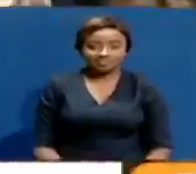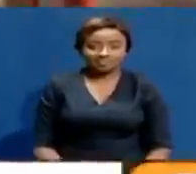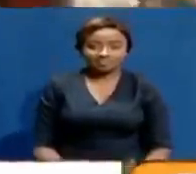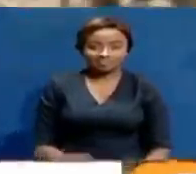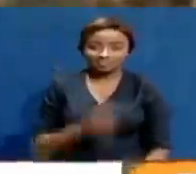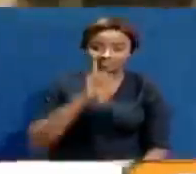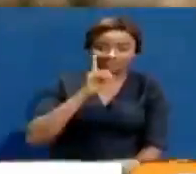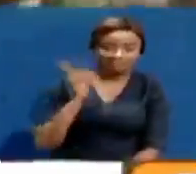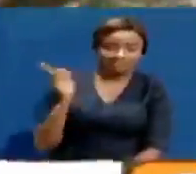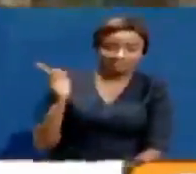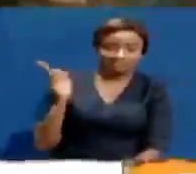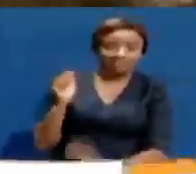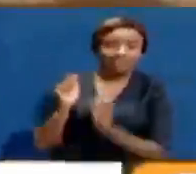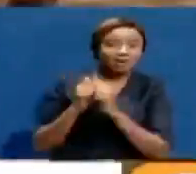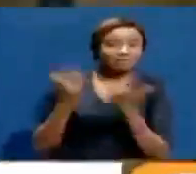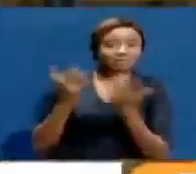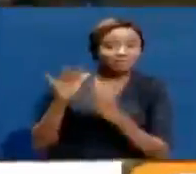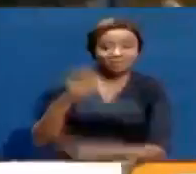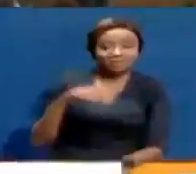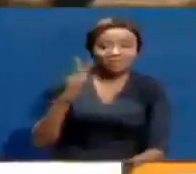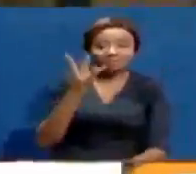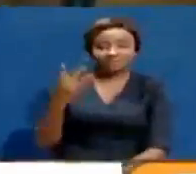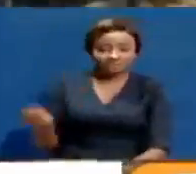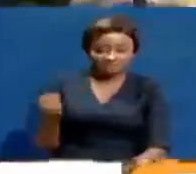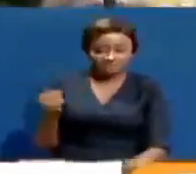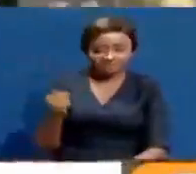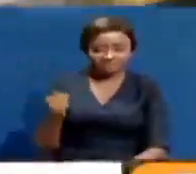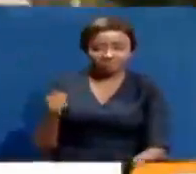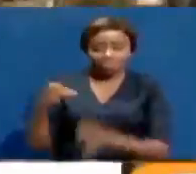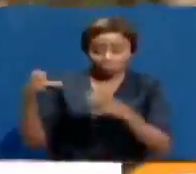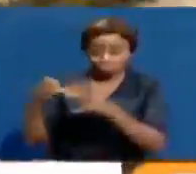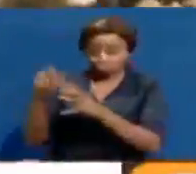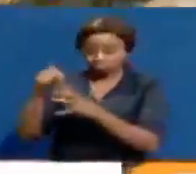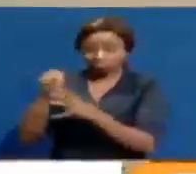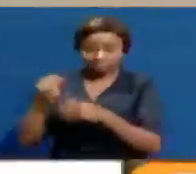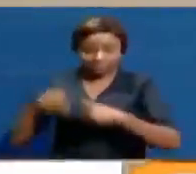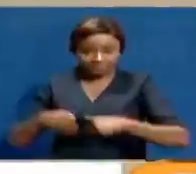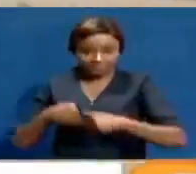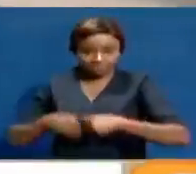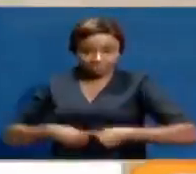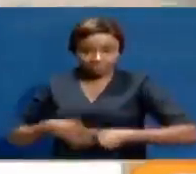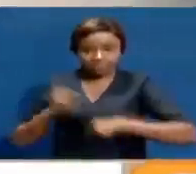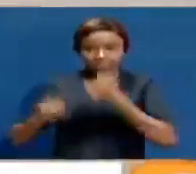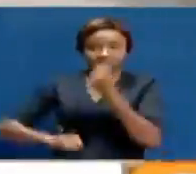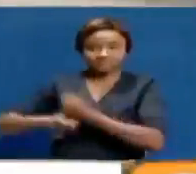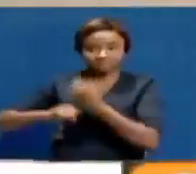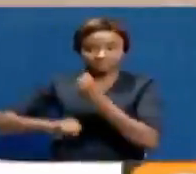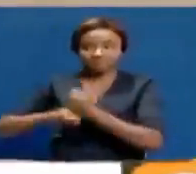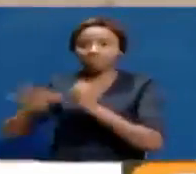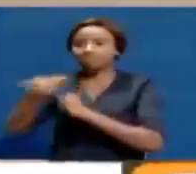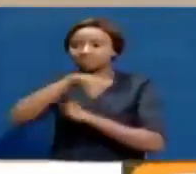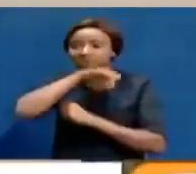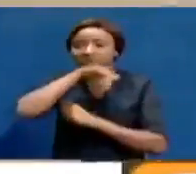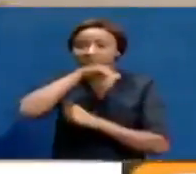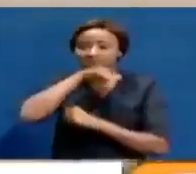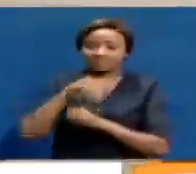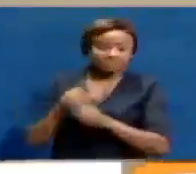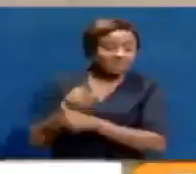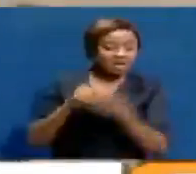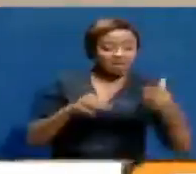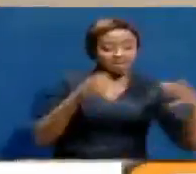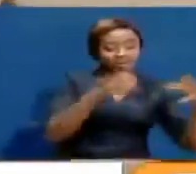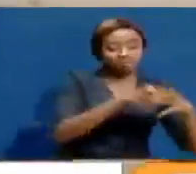These were the scenes in Githurai today as groups supporting Raila Odinga and those in support of Deputy President William